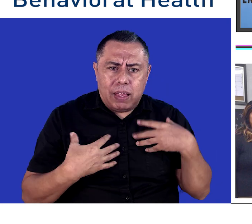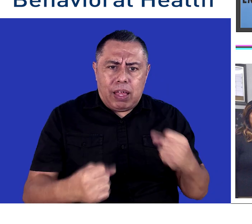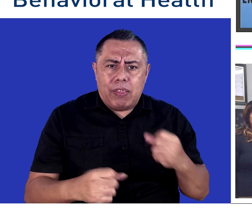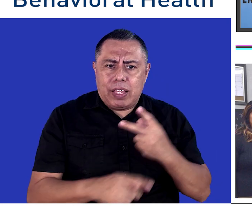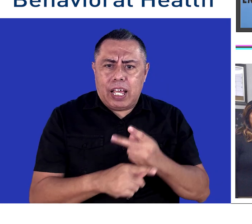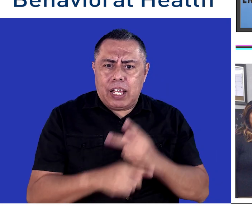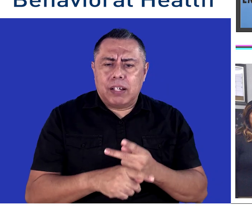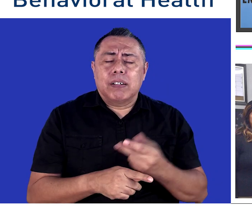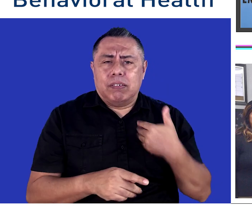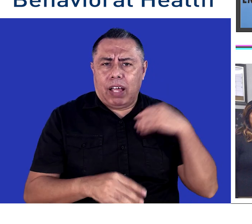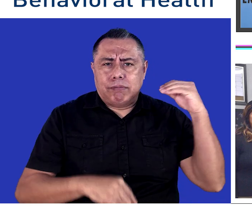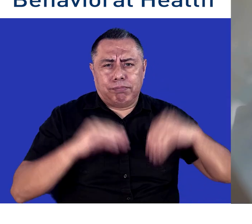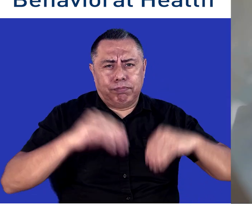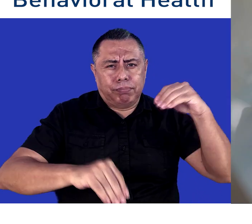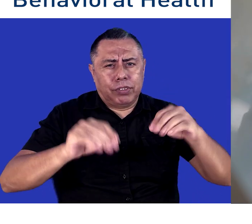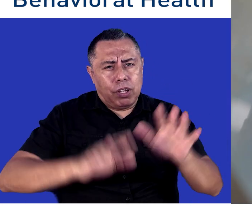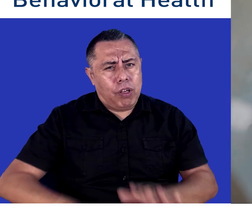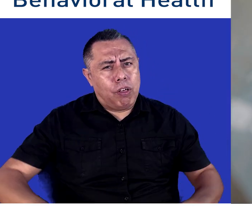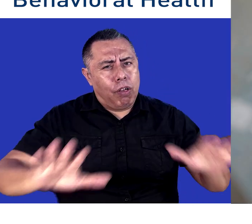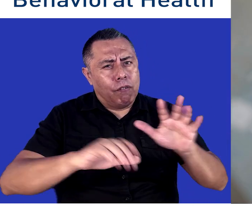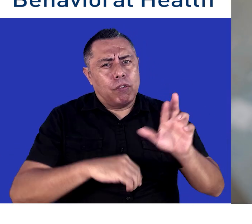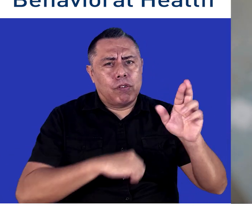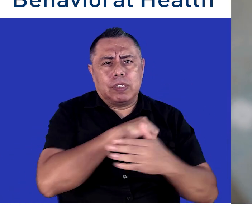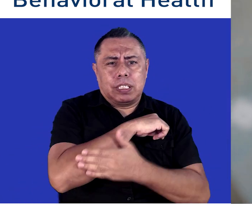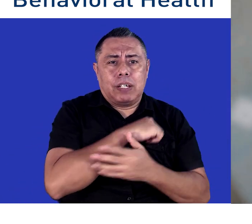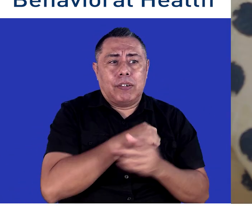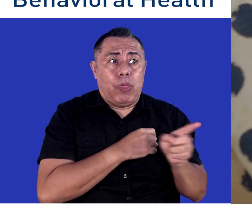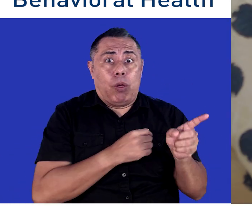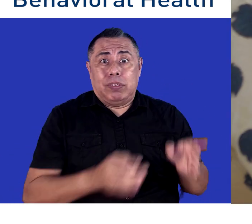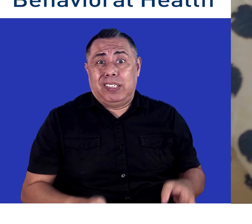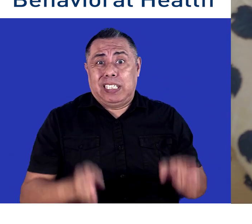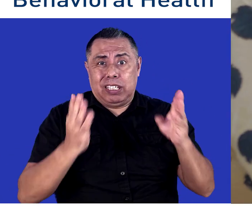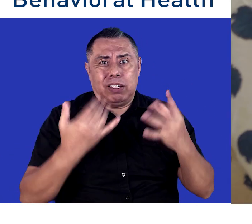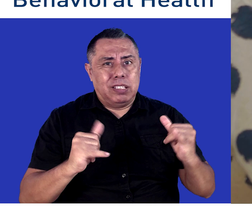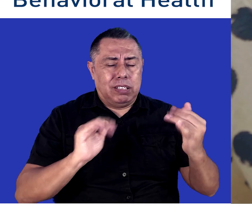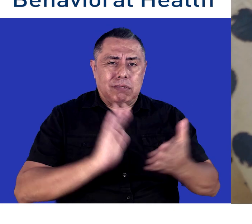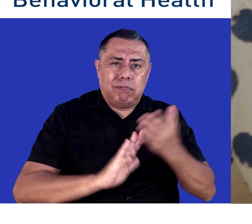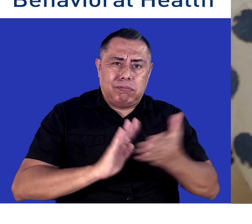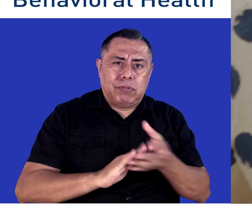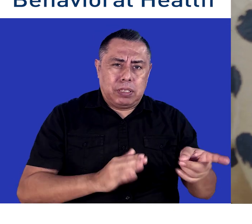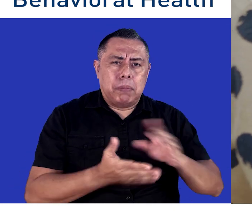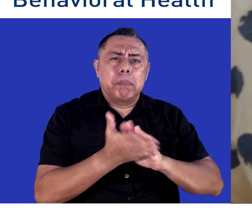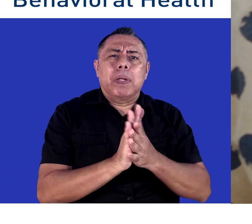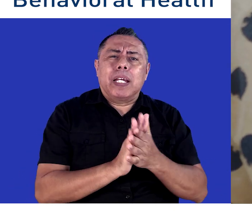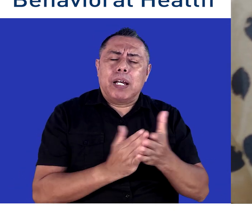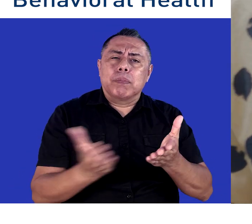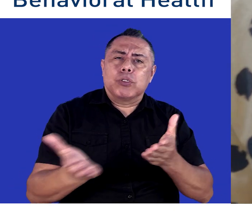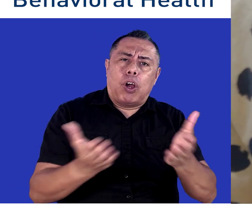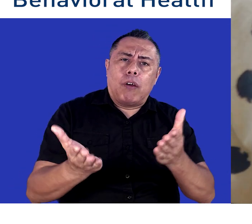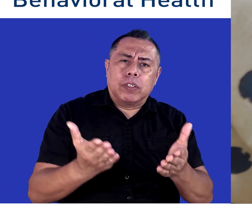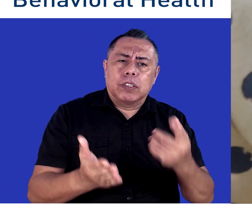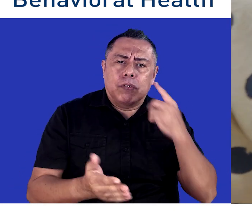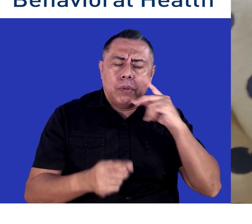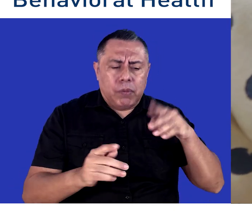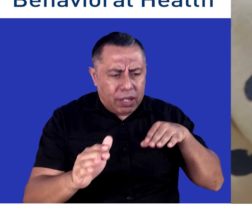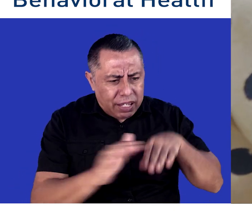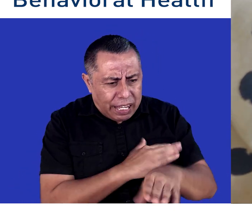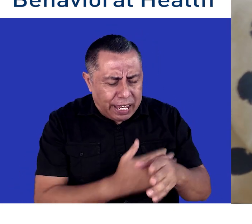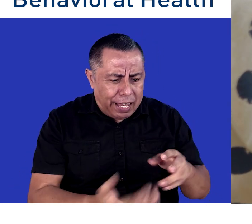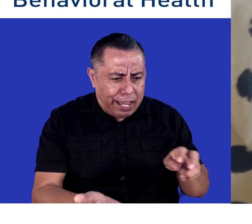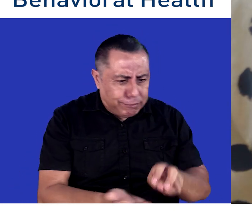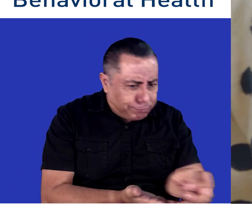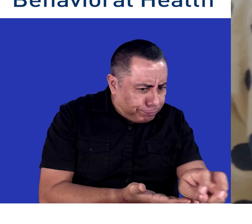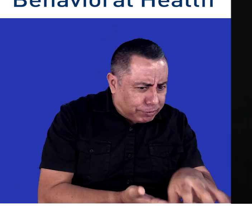access were installed in waiting areas throughout Riverside County. These kiosks remain active as points of service navigation